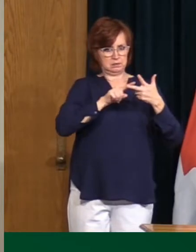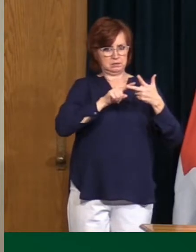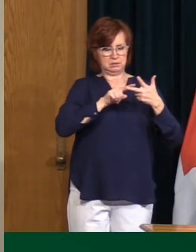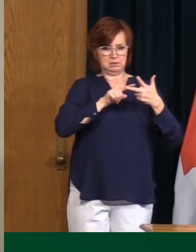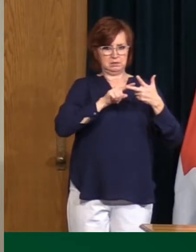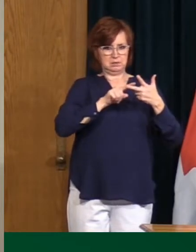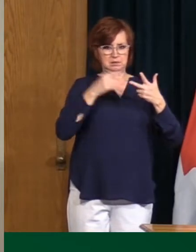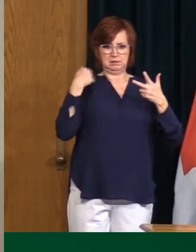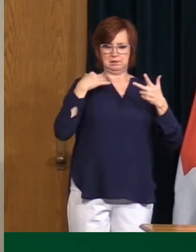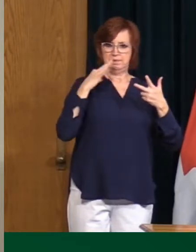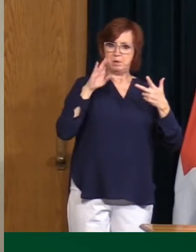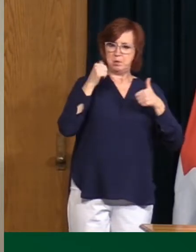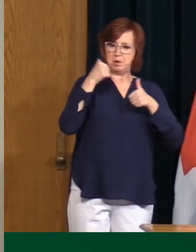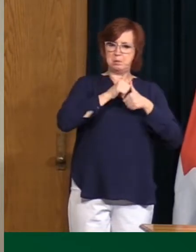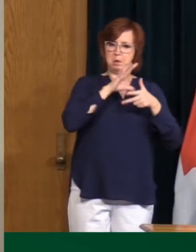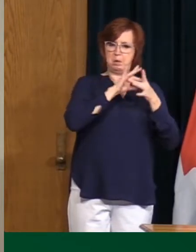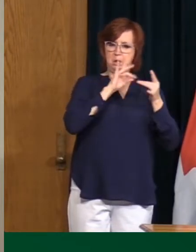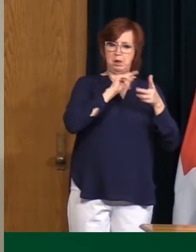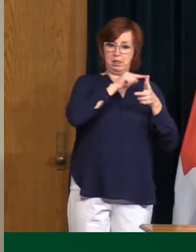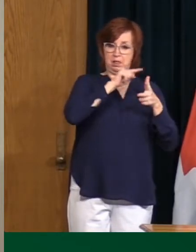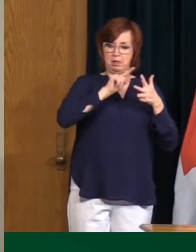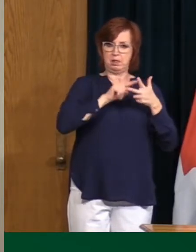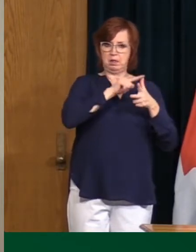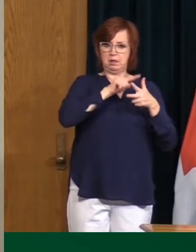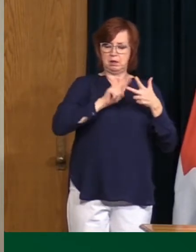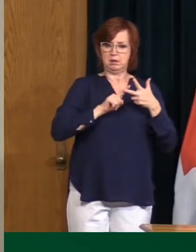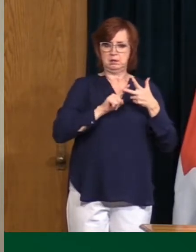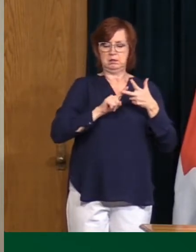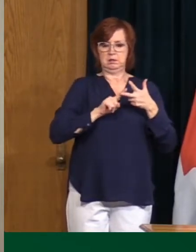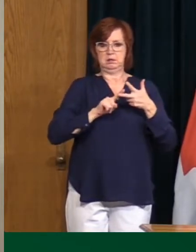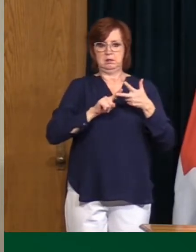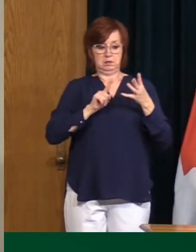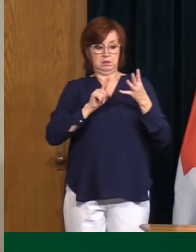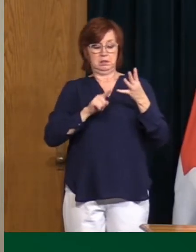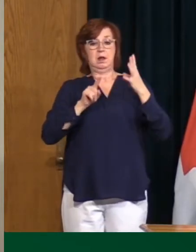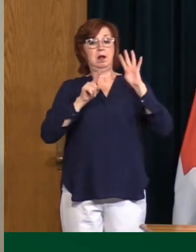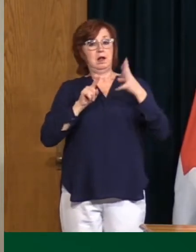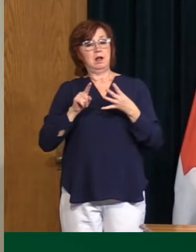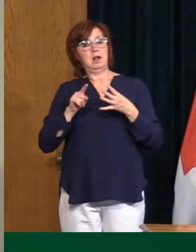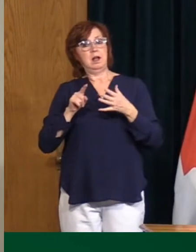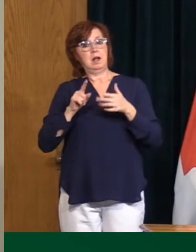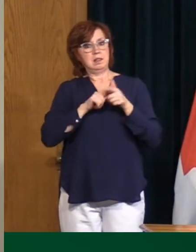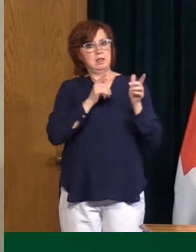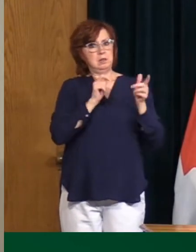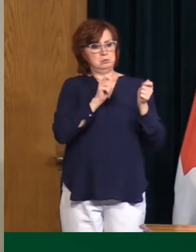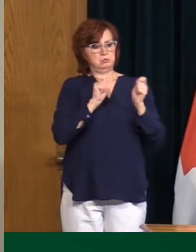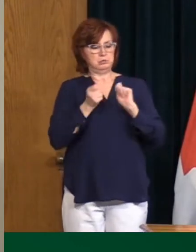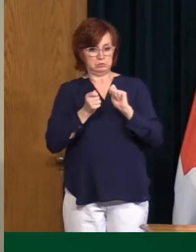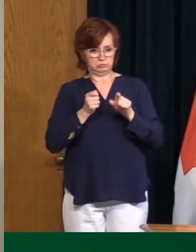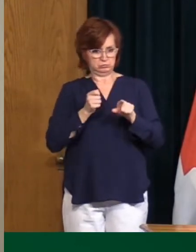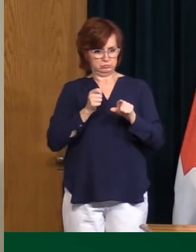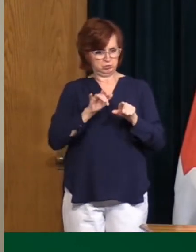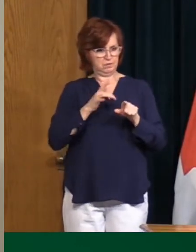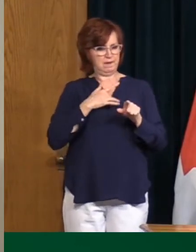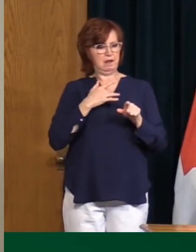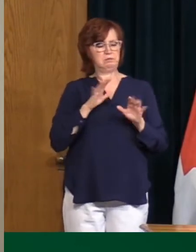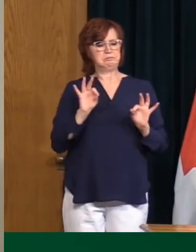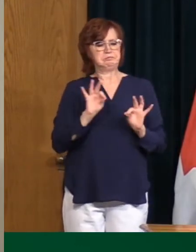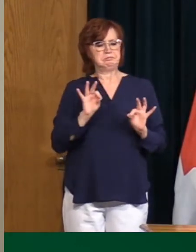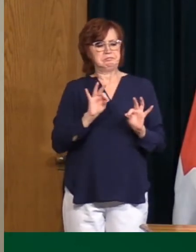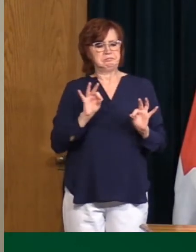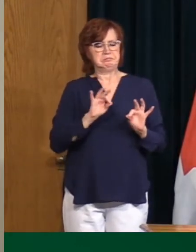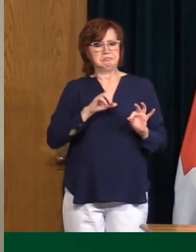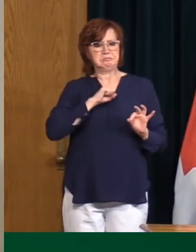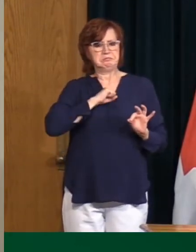stay home and you can seek testing if you require. But otherwise, because cough and cold season was very common, and even though we had a lot of